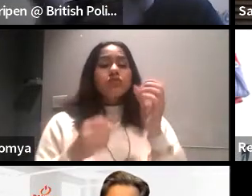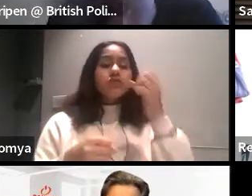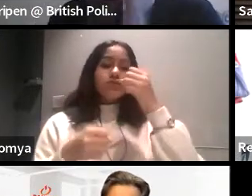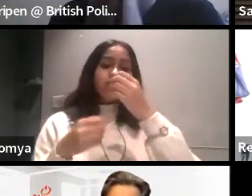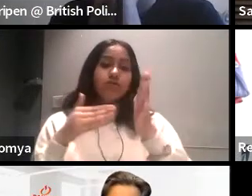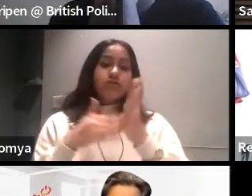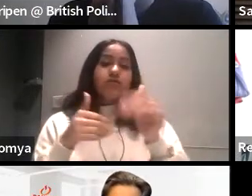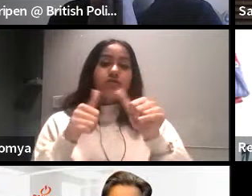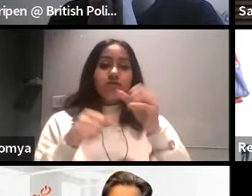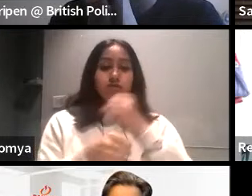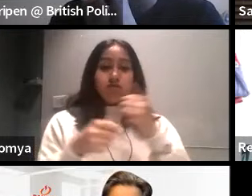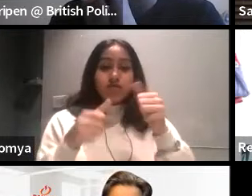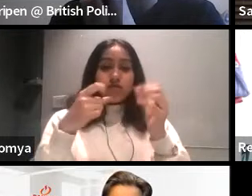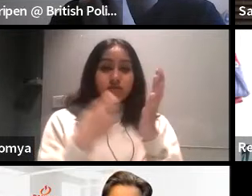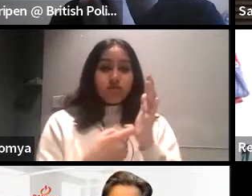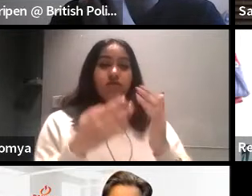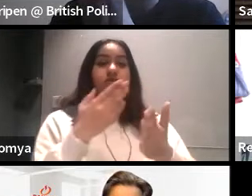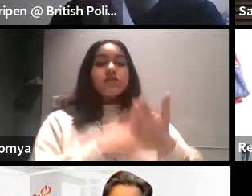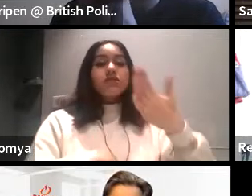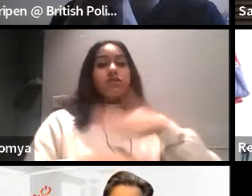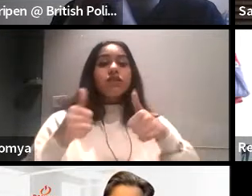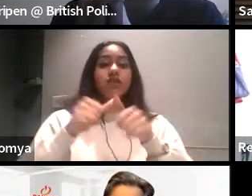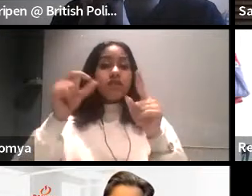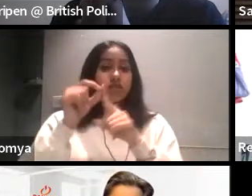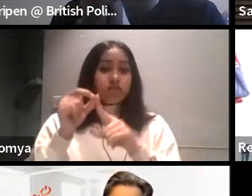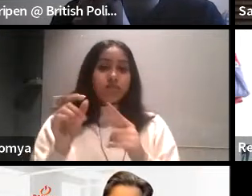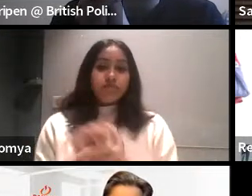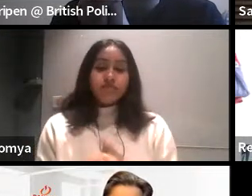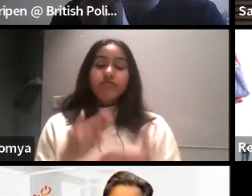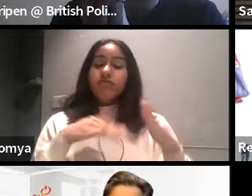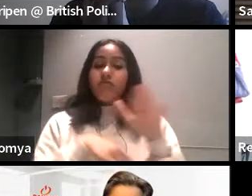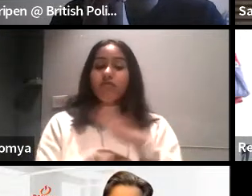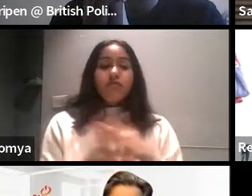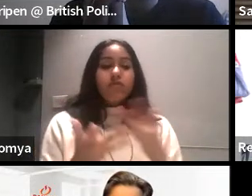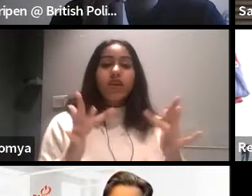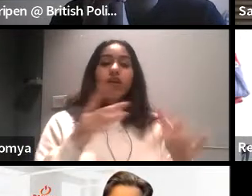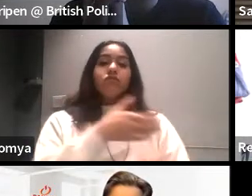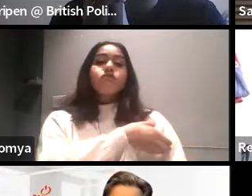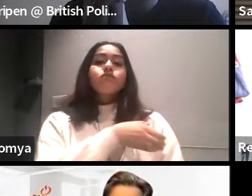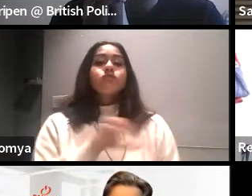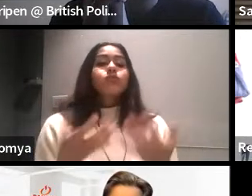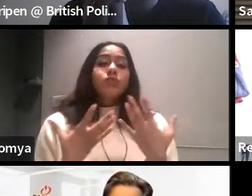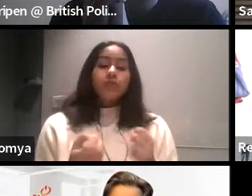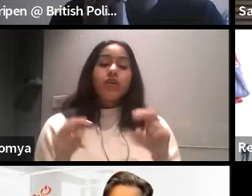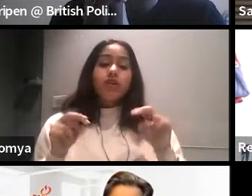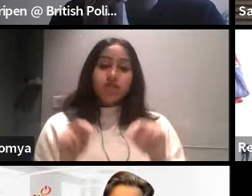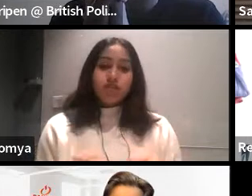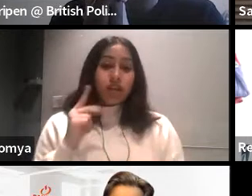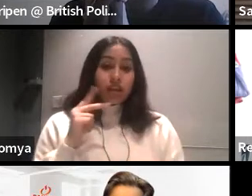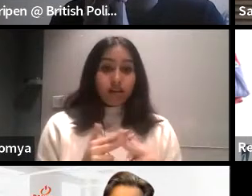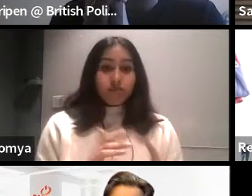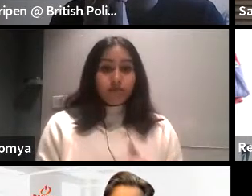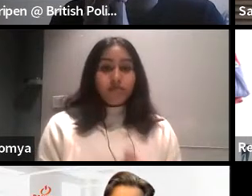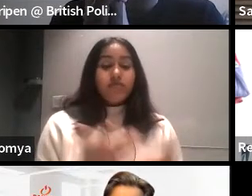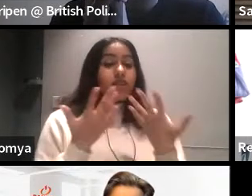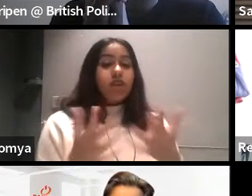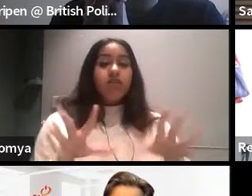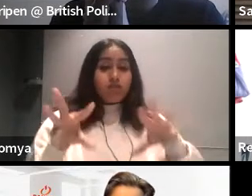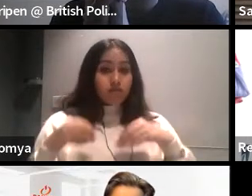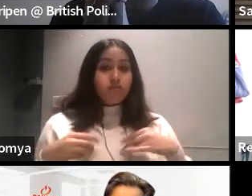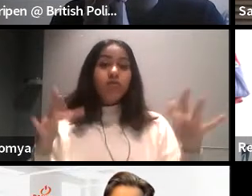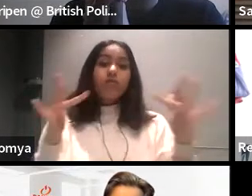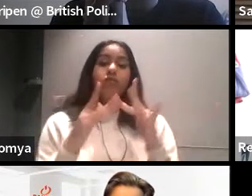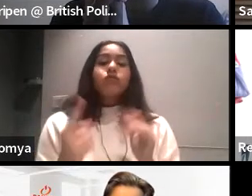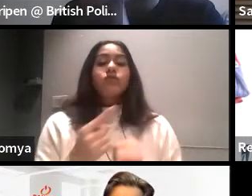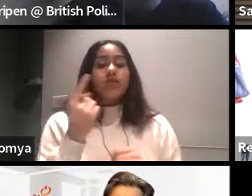aim to touch more lives and catalyze their empowerment. We take pride in sharing that we adopted online